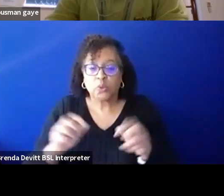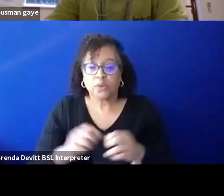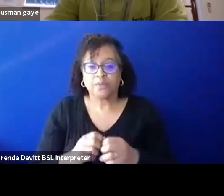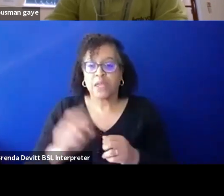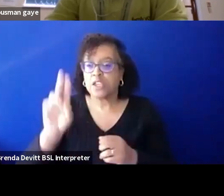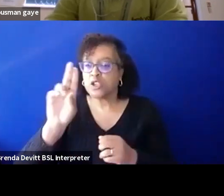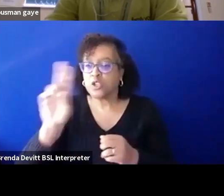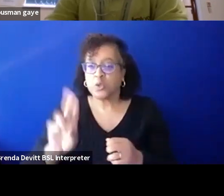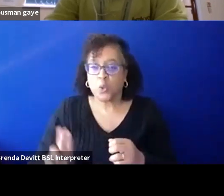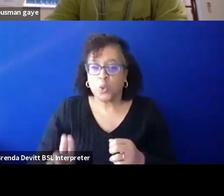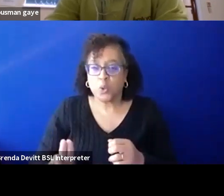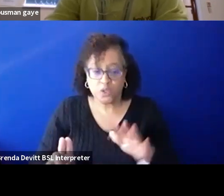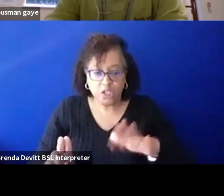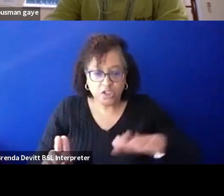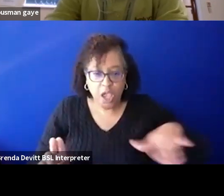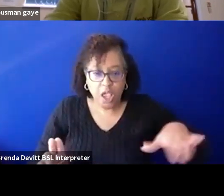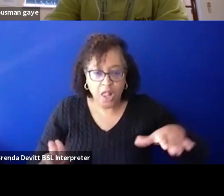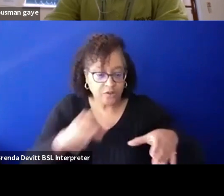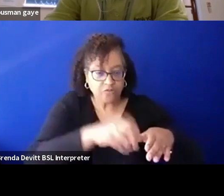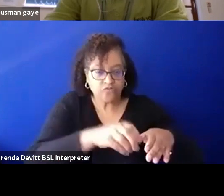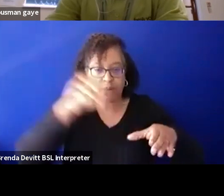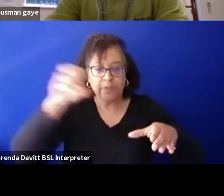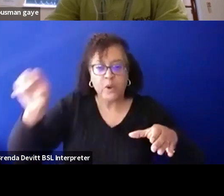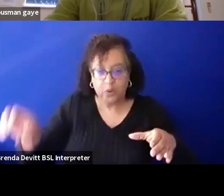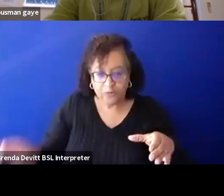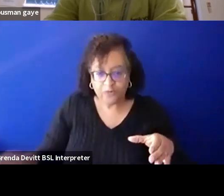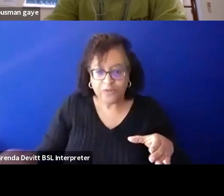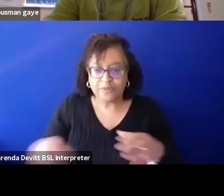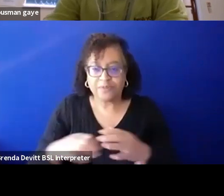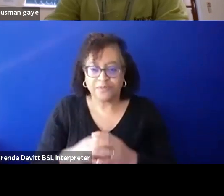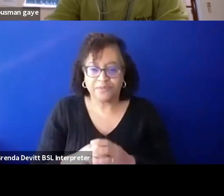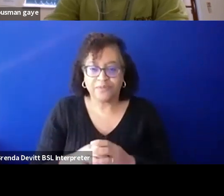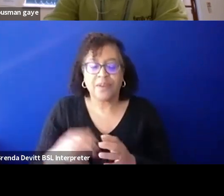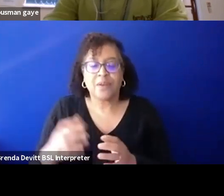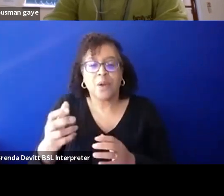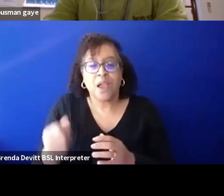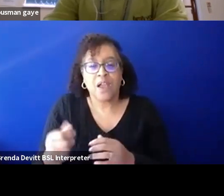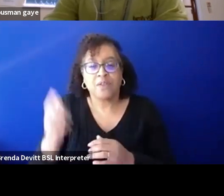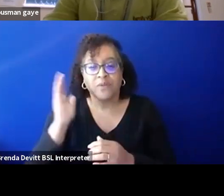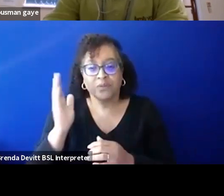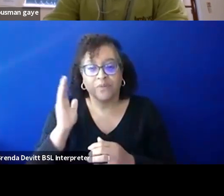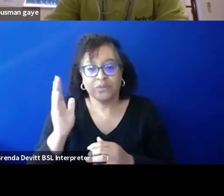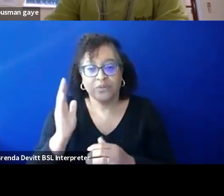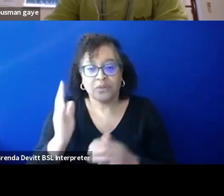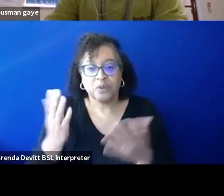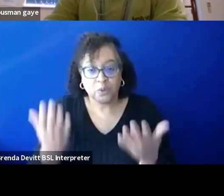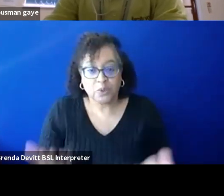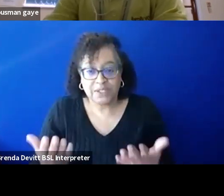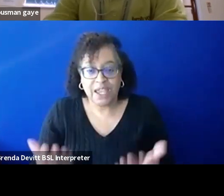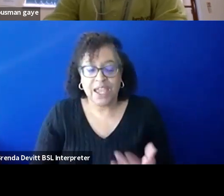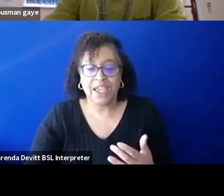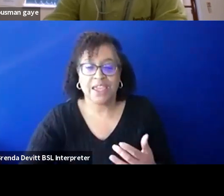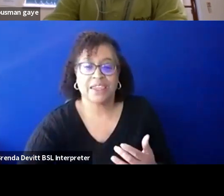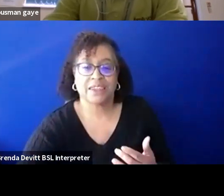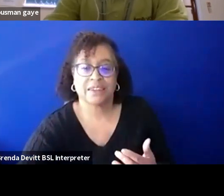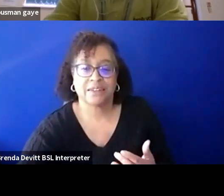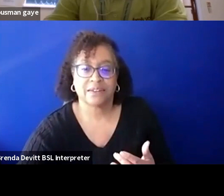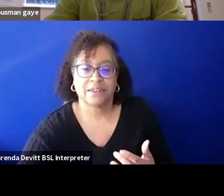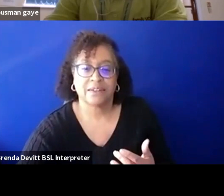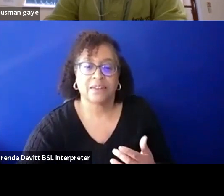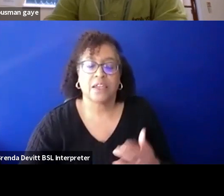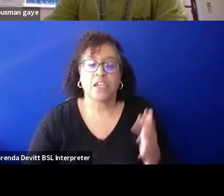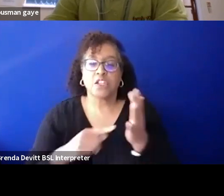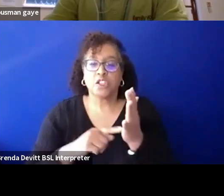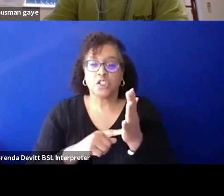We have a wonderful speaker by the name Dr. Tony Bailey, the Assistant Director for SEN and